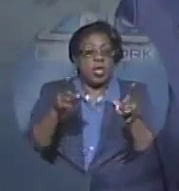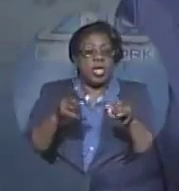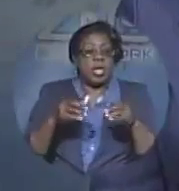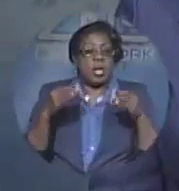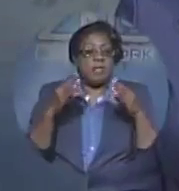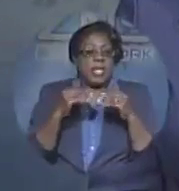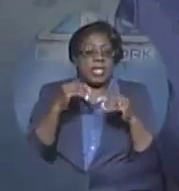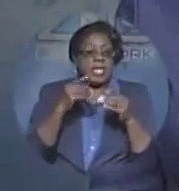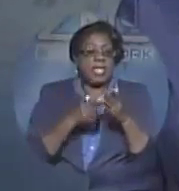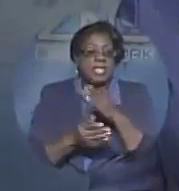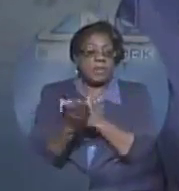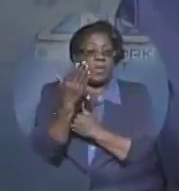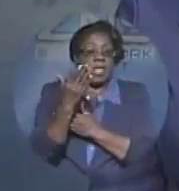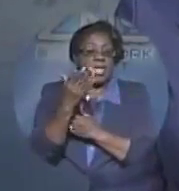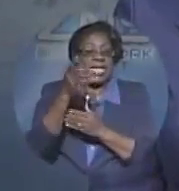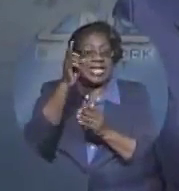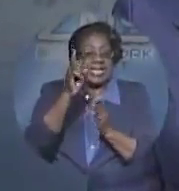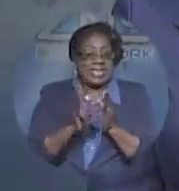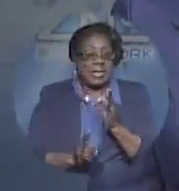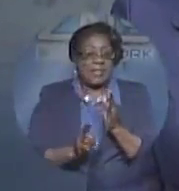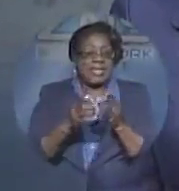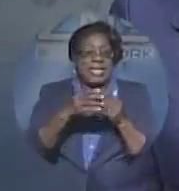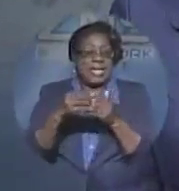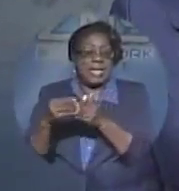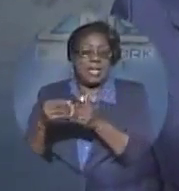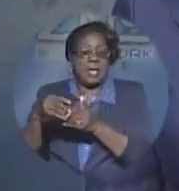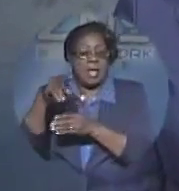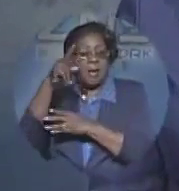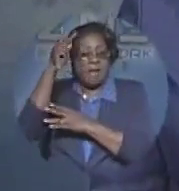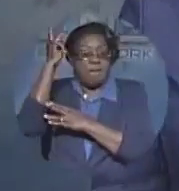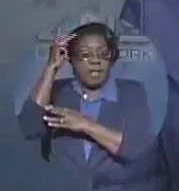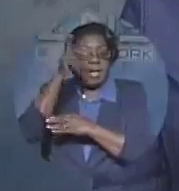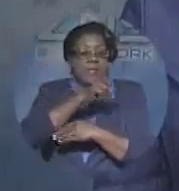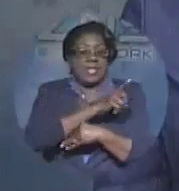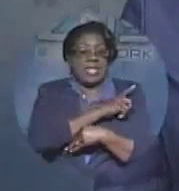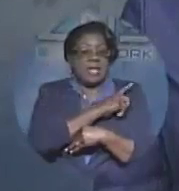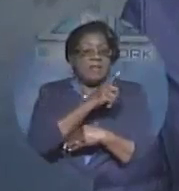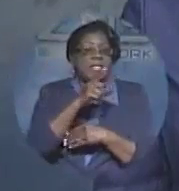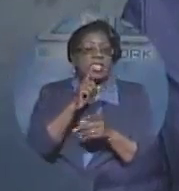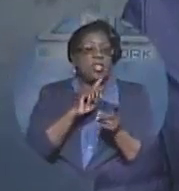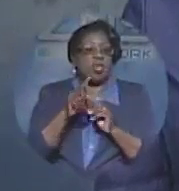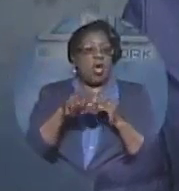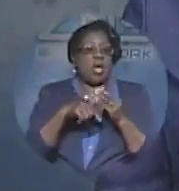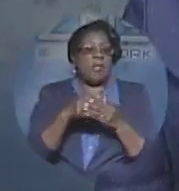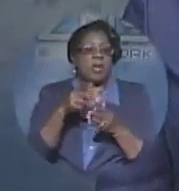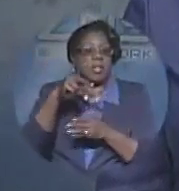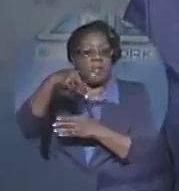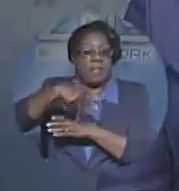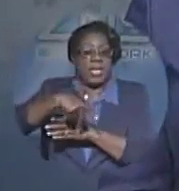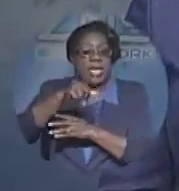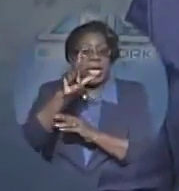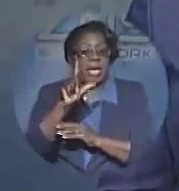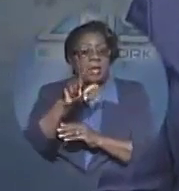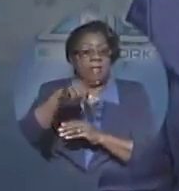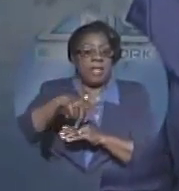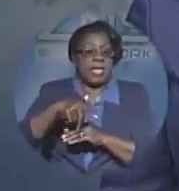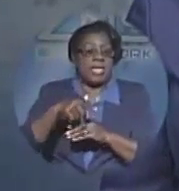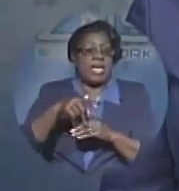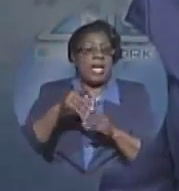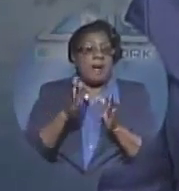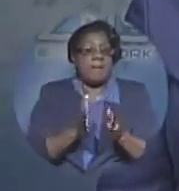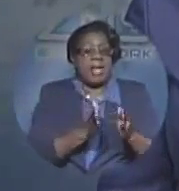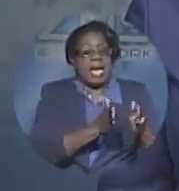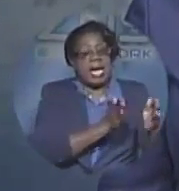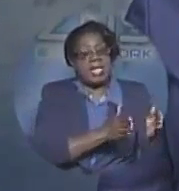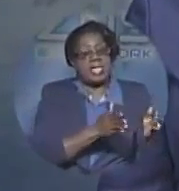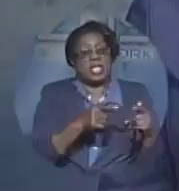this morning, Deputy Leader of the PLP, Philip Brave Davis, outlined the opposition's agenda to address crime should the party be